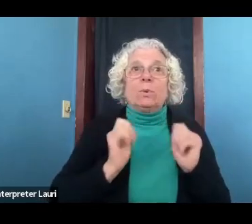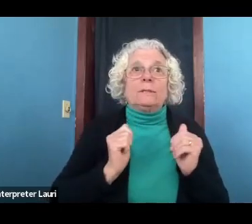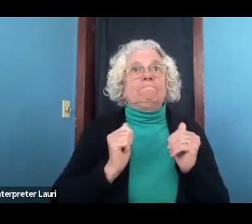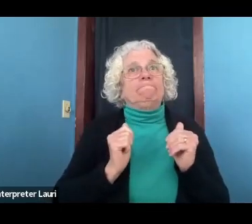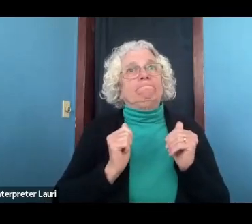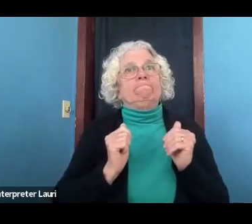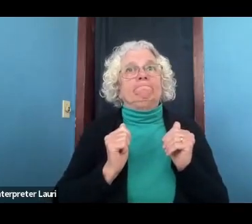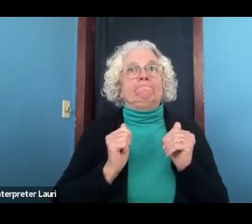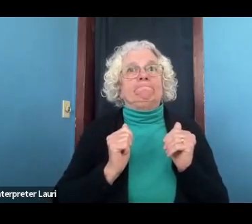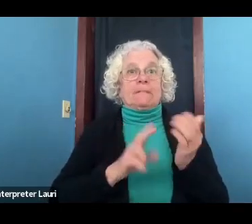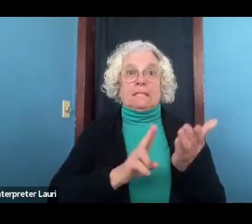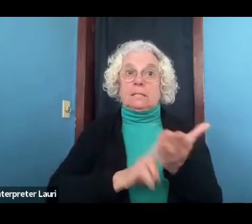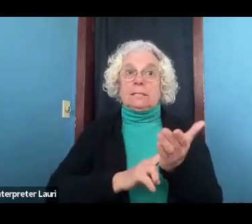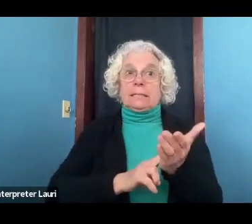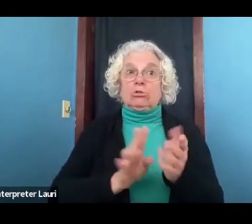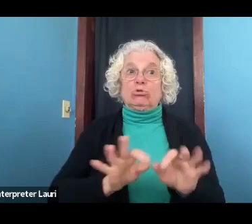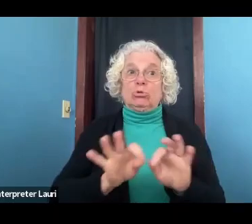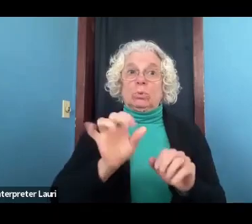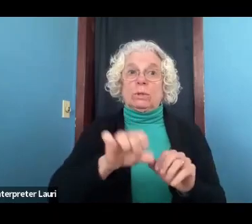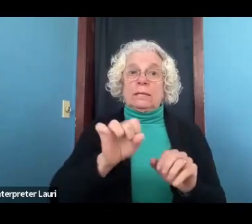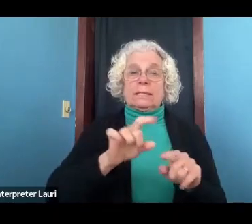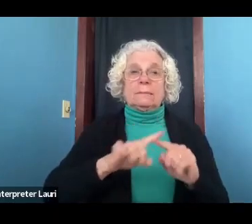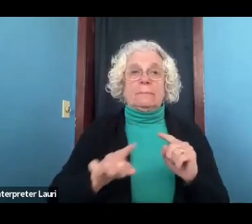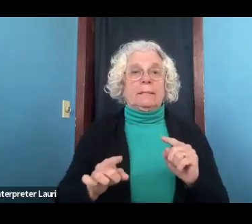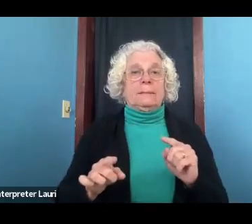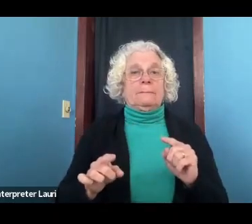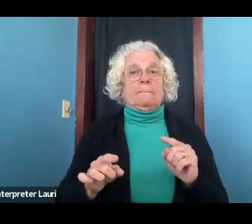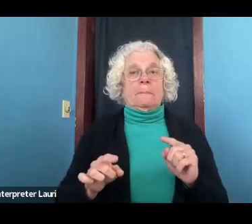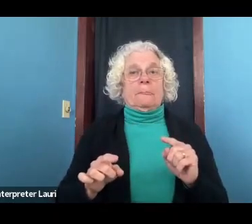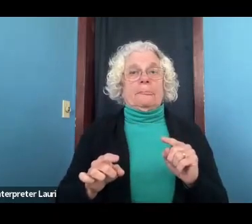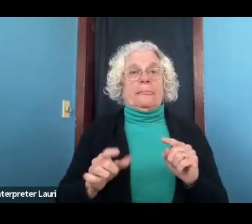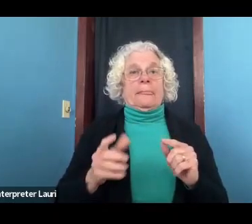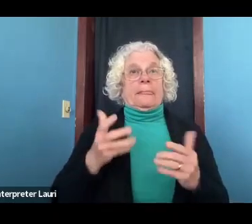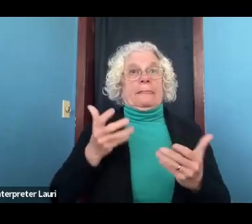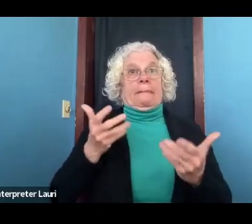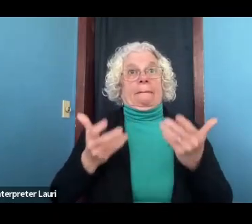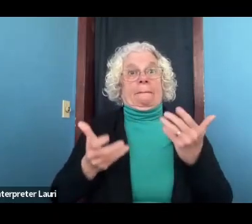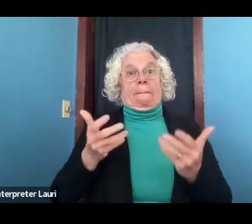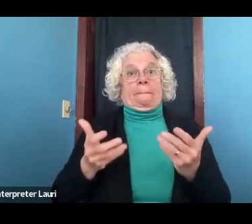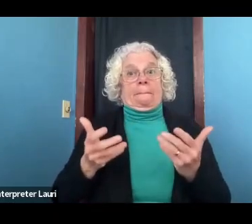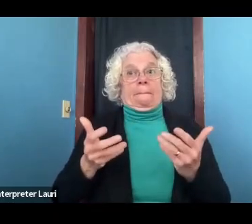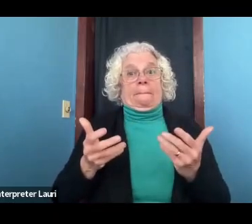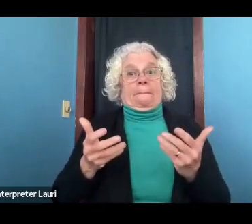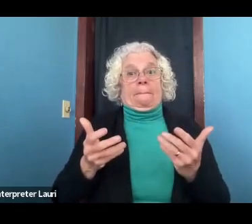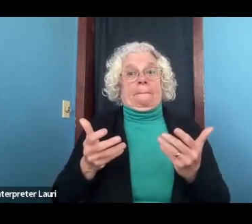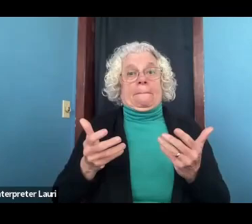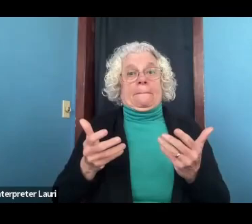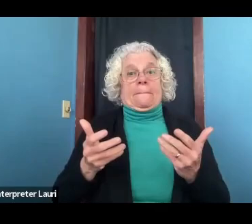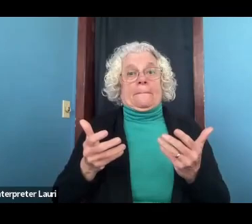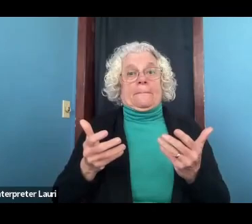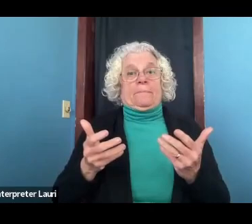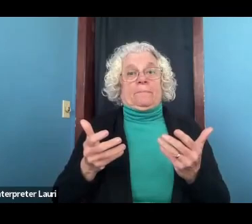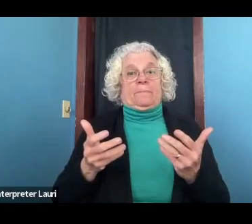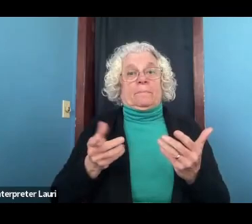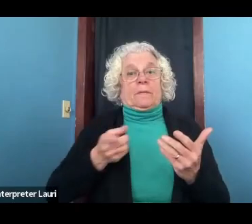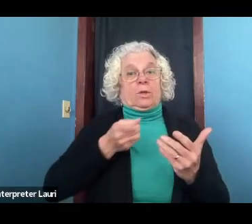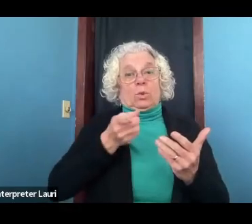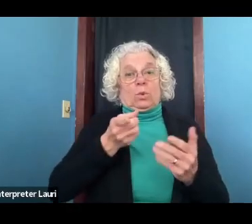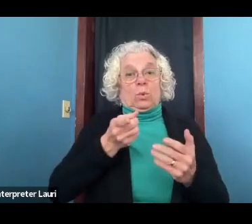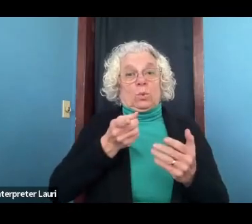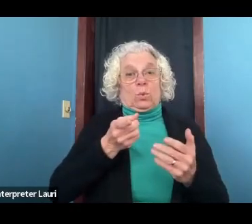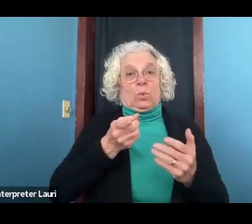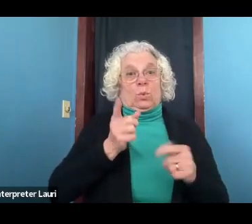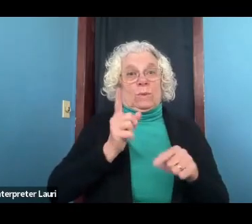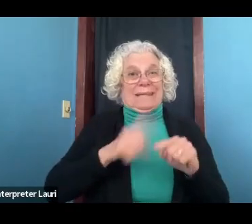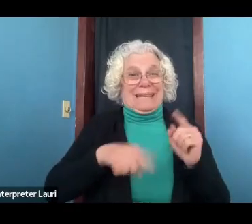do one and you've progressed to having capacity, but you have a healthcare directive naming an